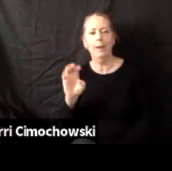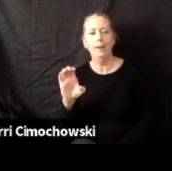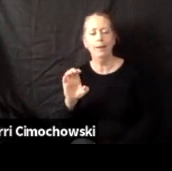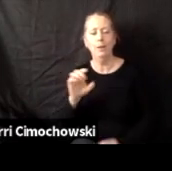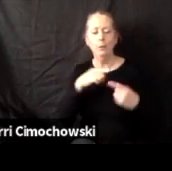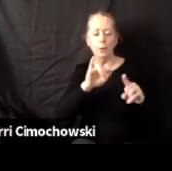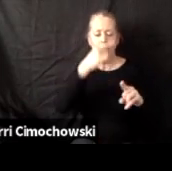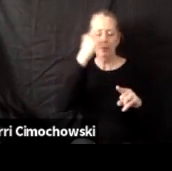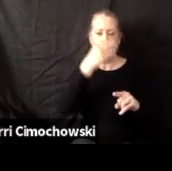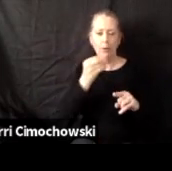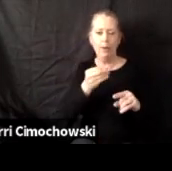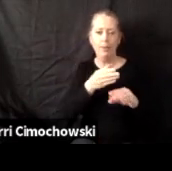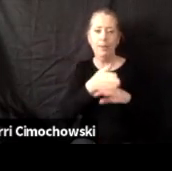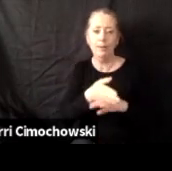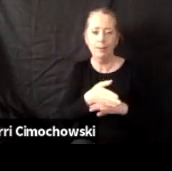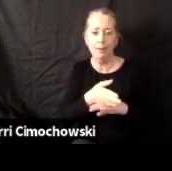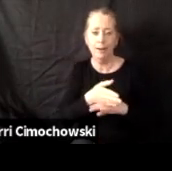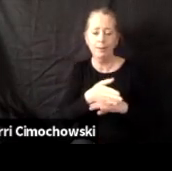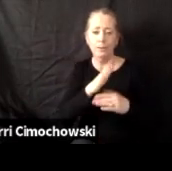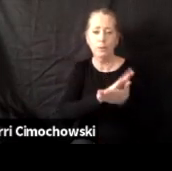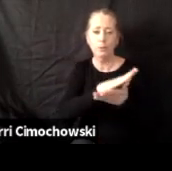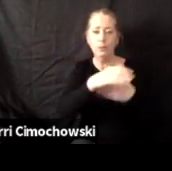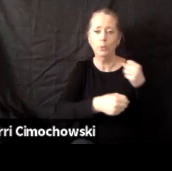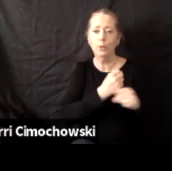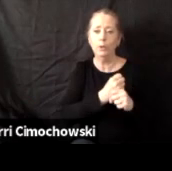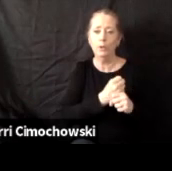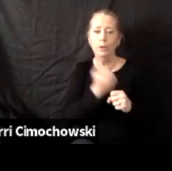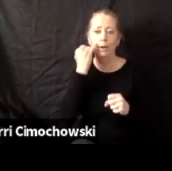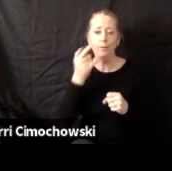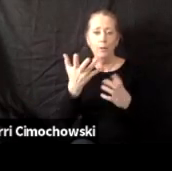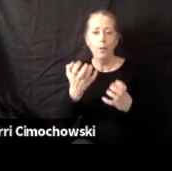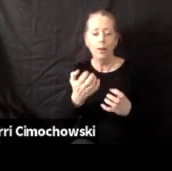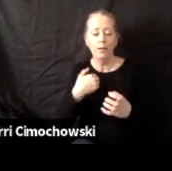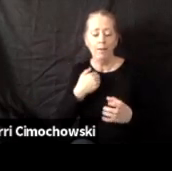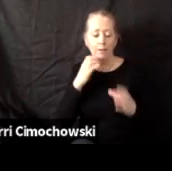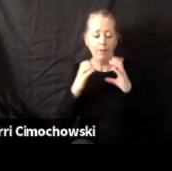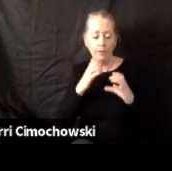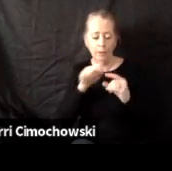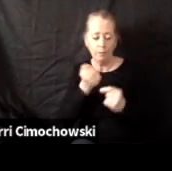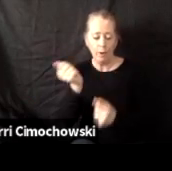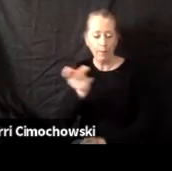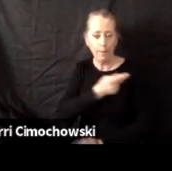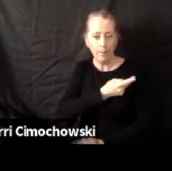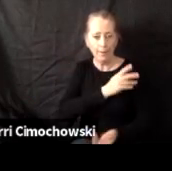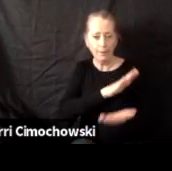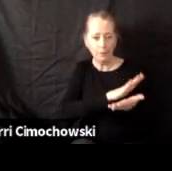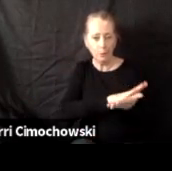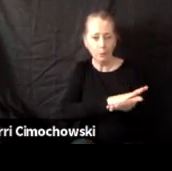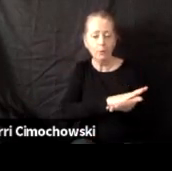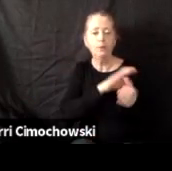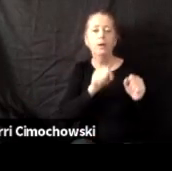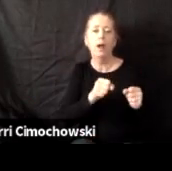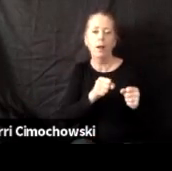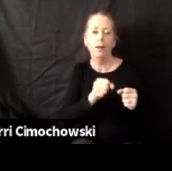summer and through the next school year, if at any time you want to start to have the conversation about returning back to school, you can make